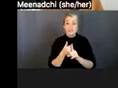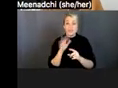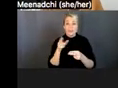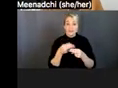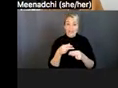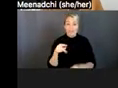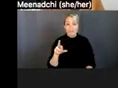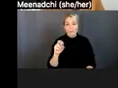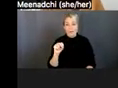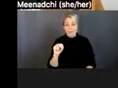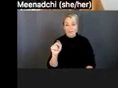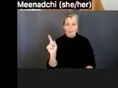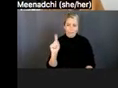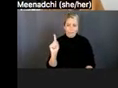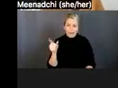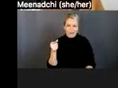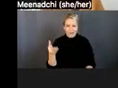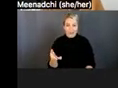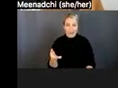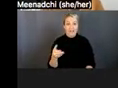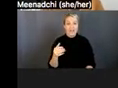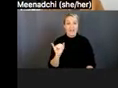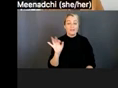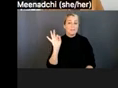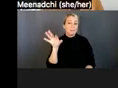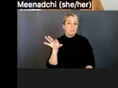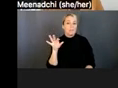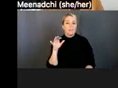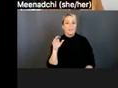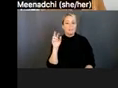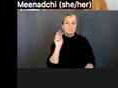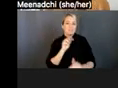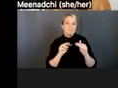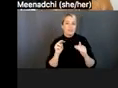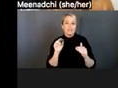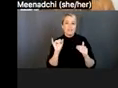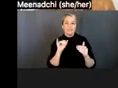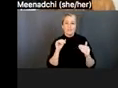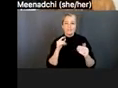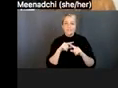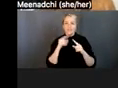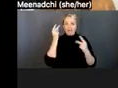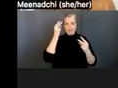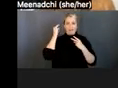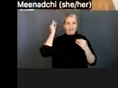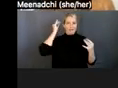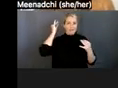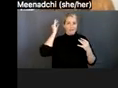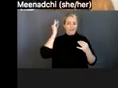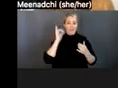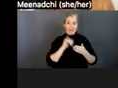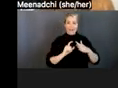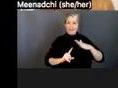your location, and then share insights and reflections which are emerging from these journaling